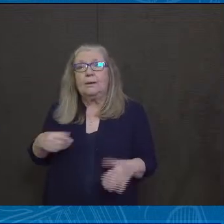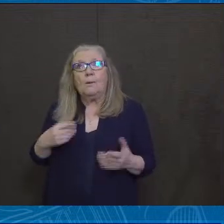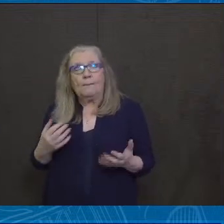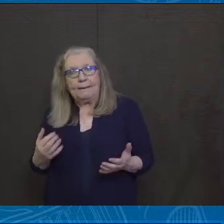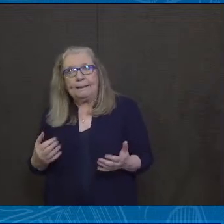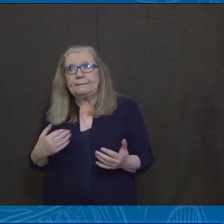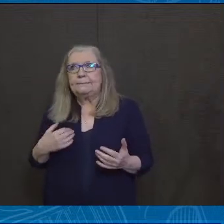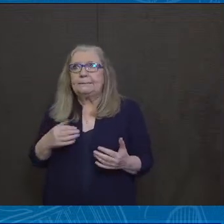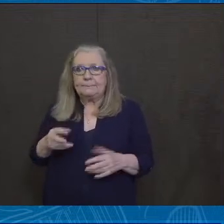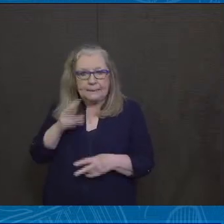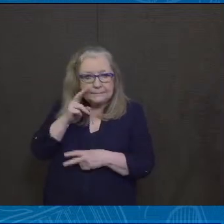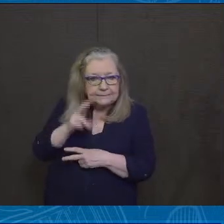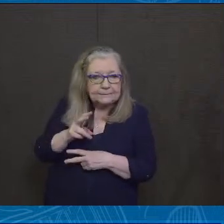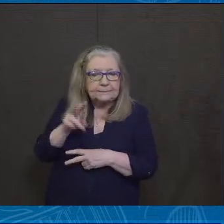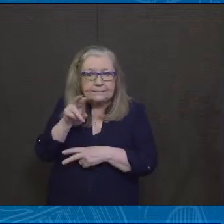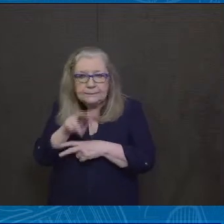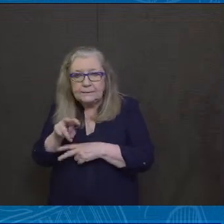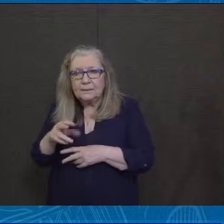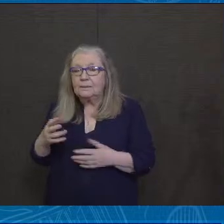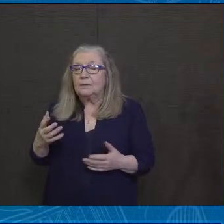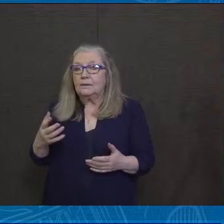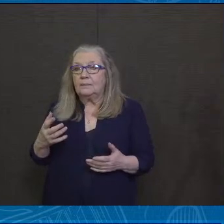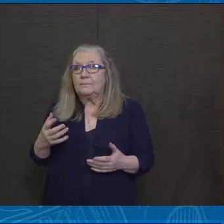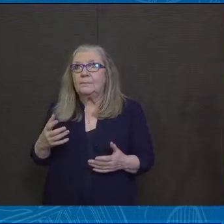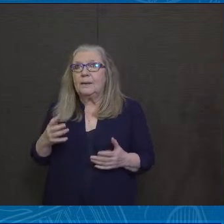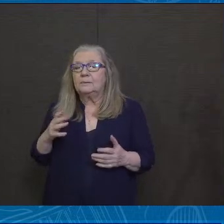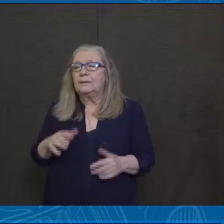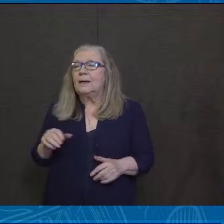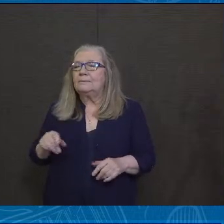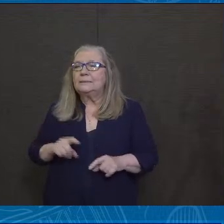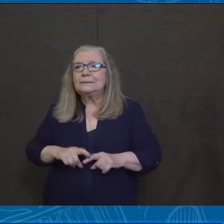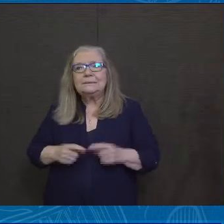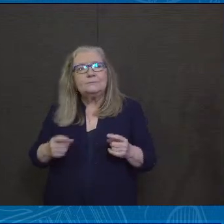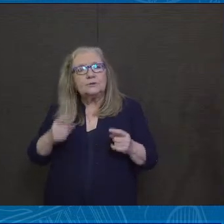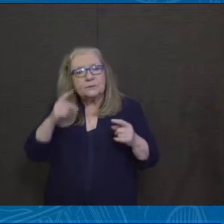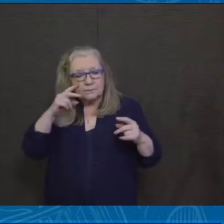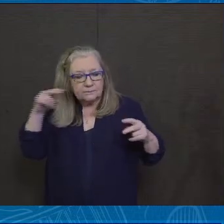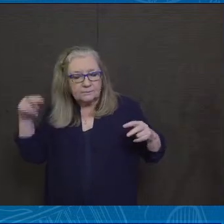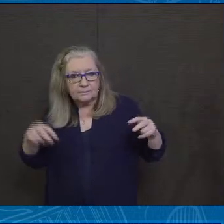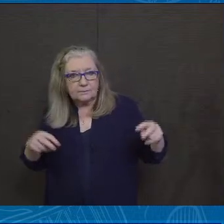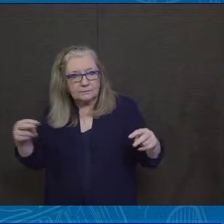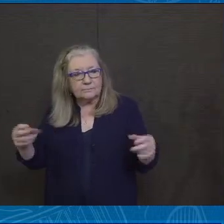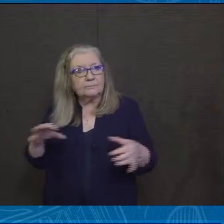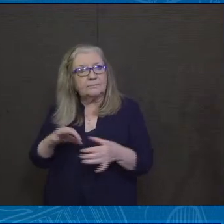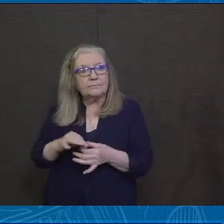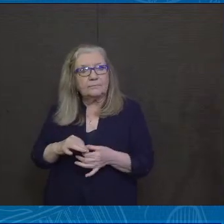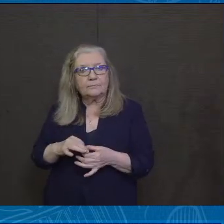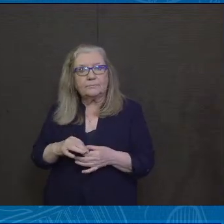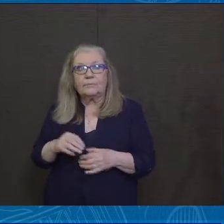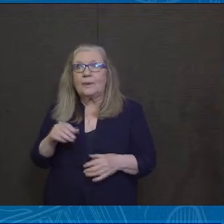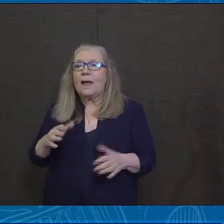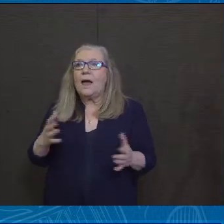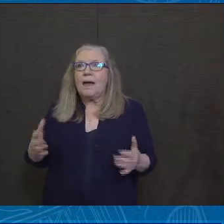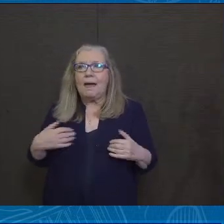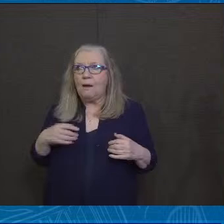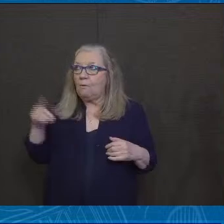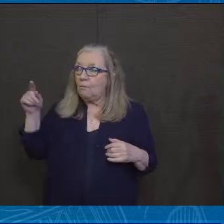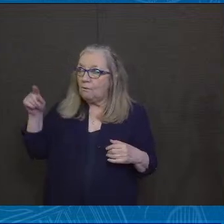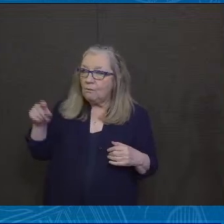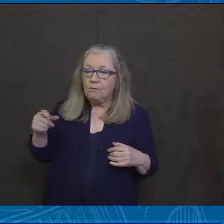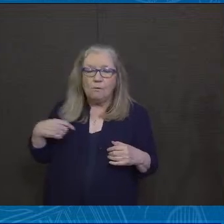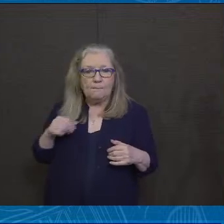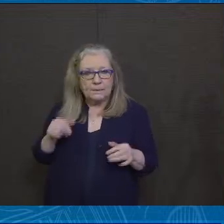thorough inspection. So by having this systematic approach to slope case management,